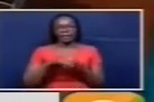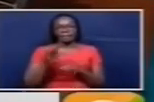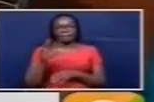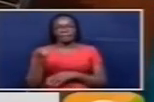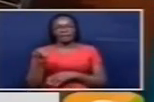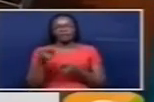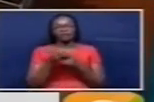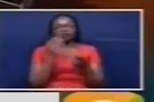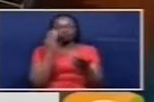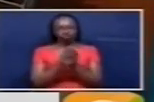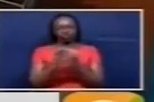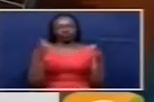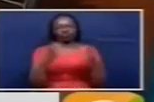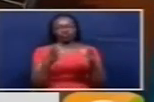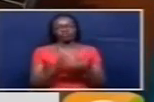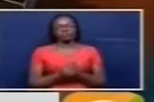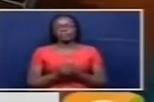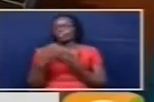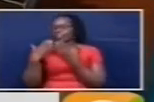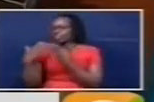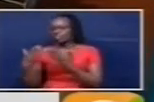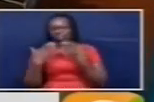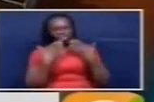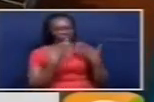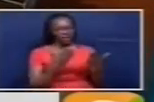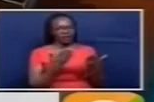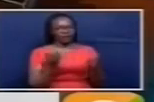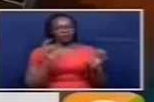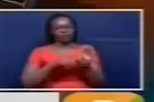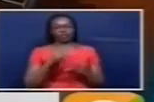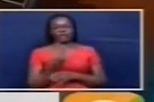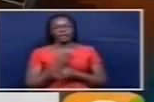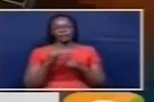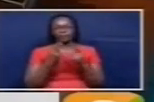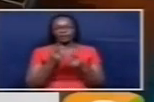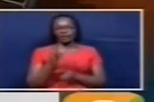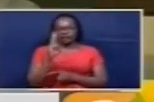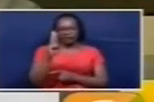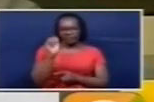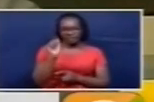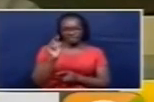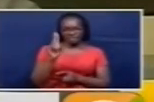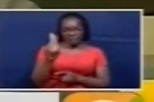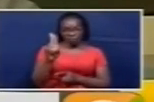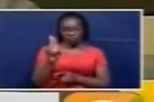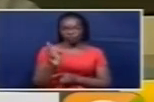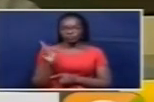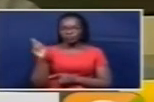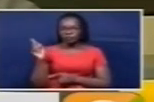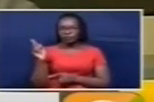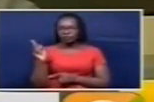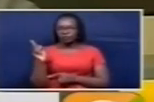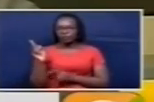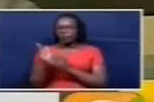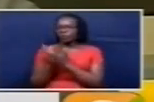Ukweli Party. Thank you very much, gentlemen, for joining us. Let me start with you, Babu. Yes, the inspiration, why did you